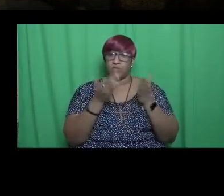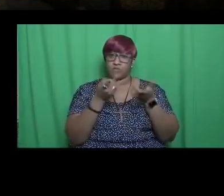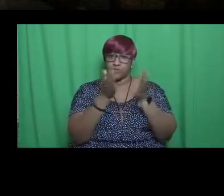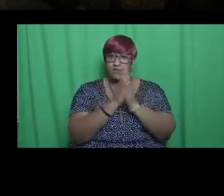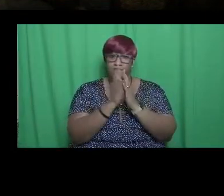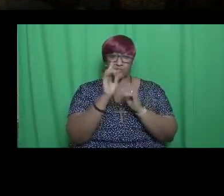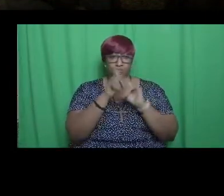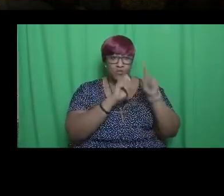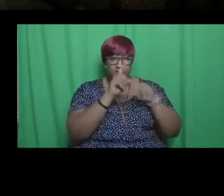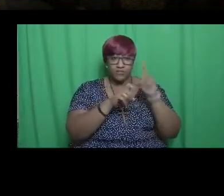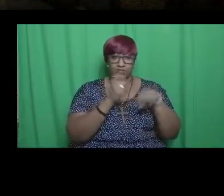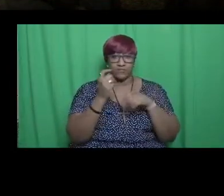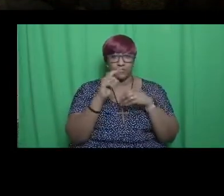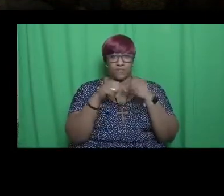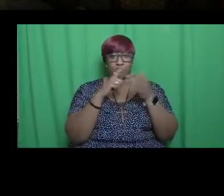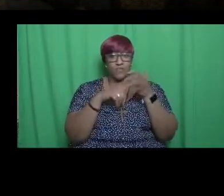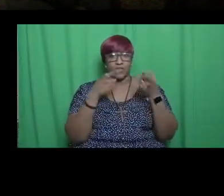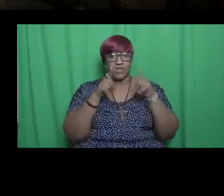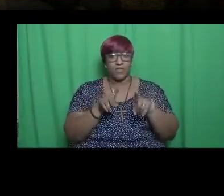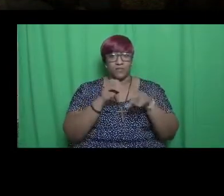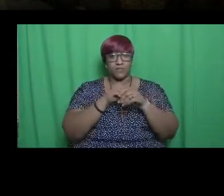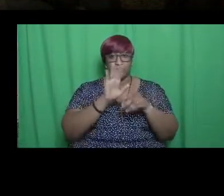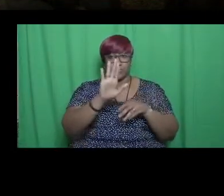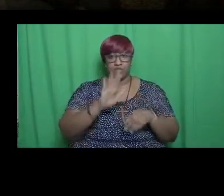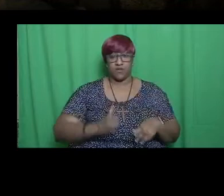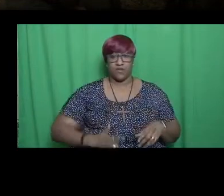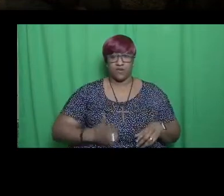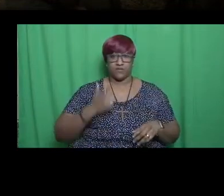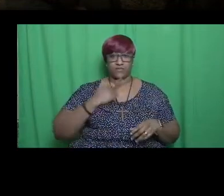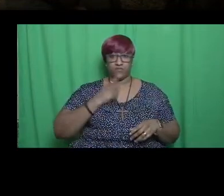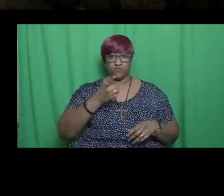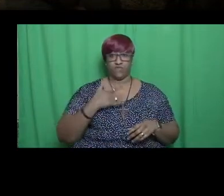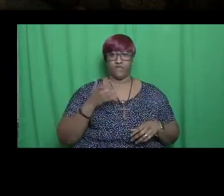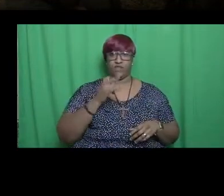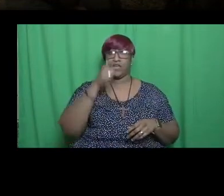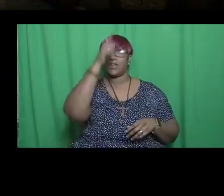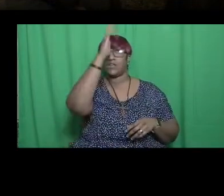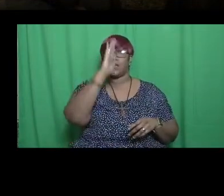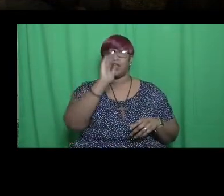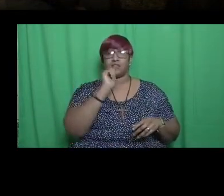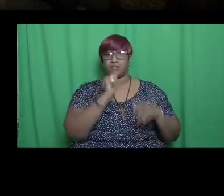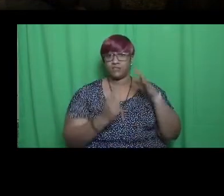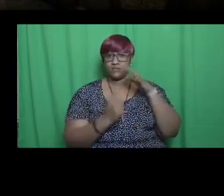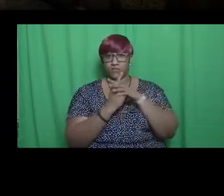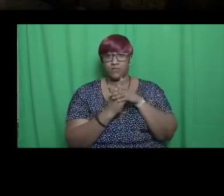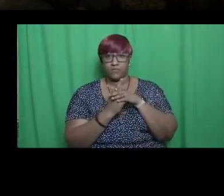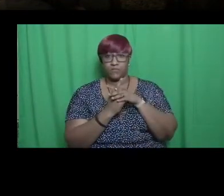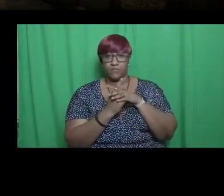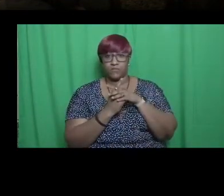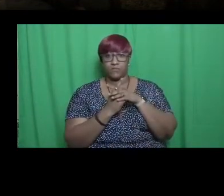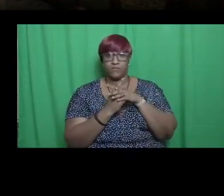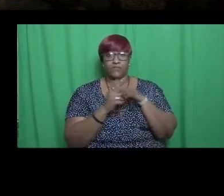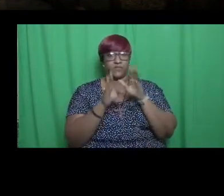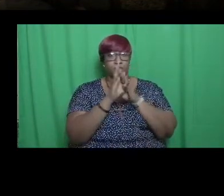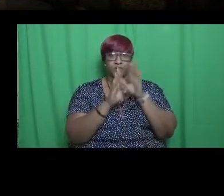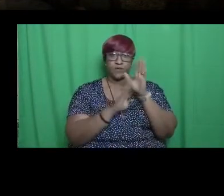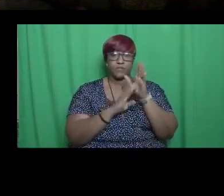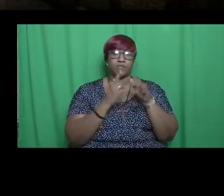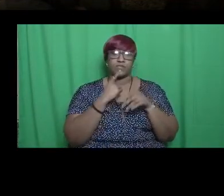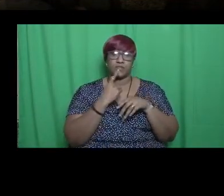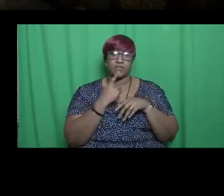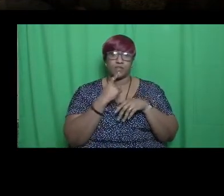you're asking questions about what has happened in your life that you feel like God didn't come through. And the Bible